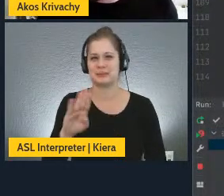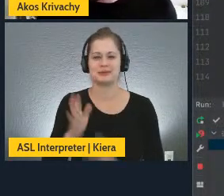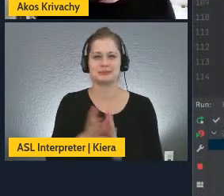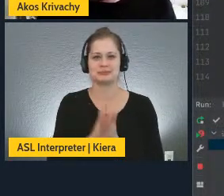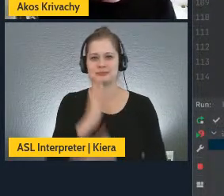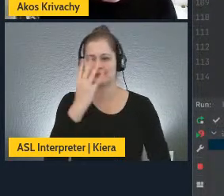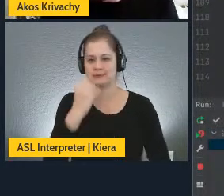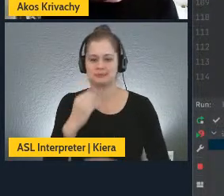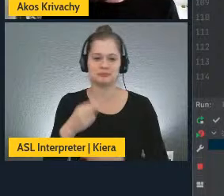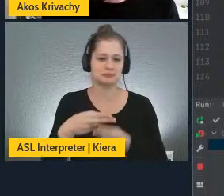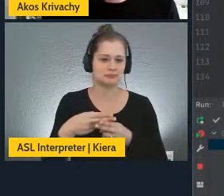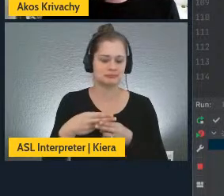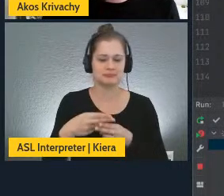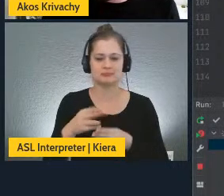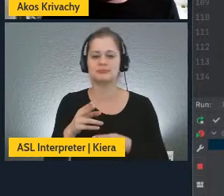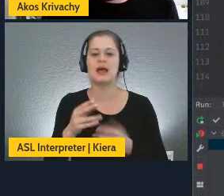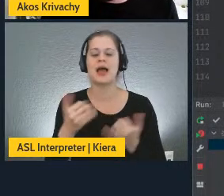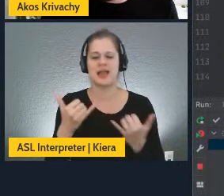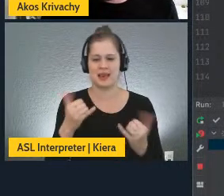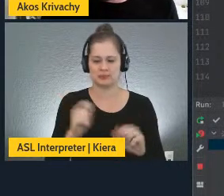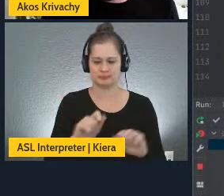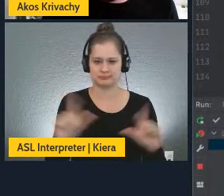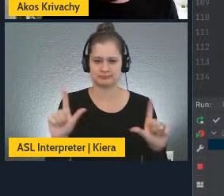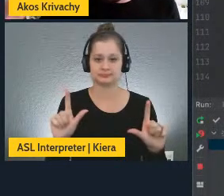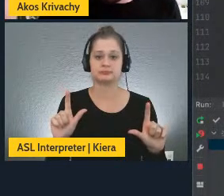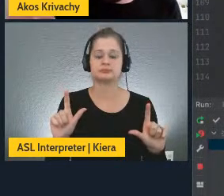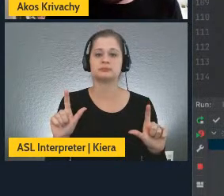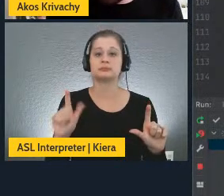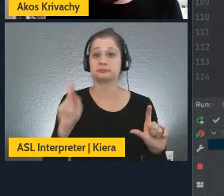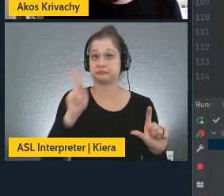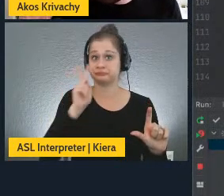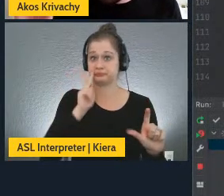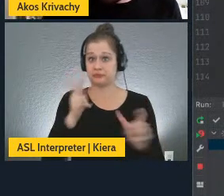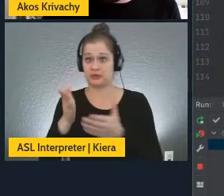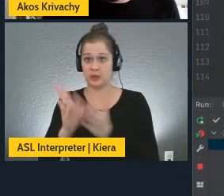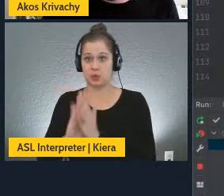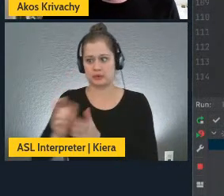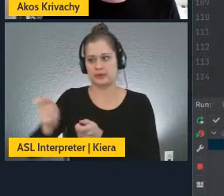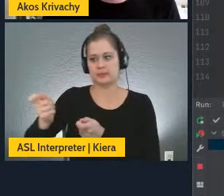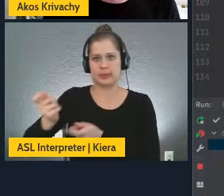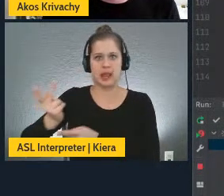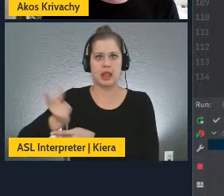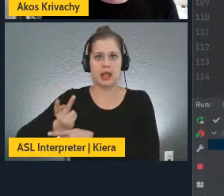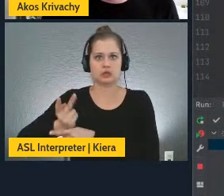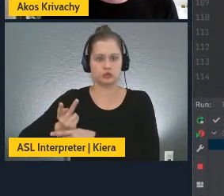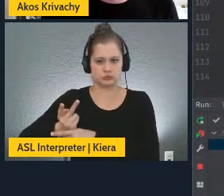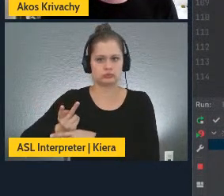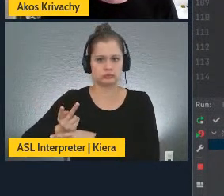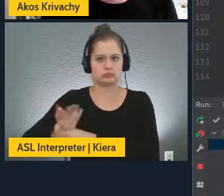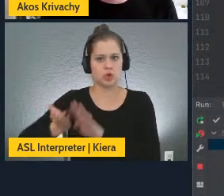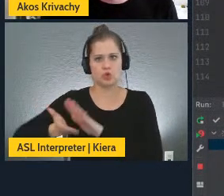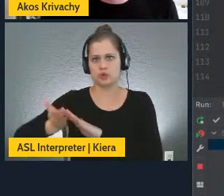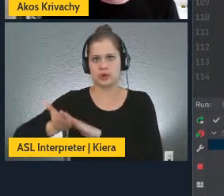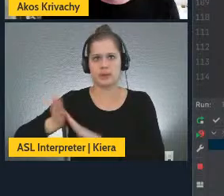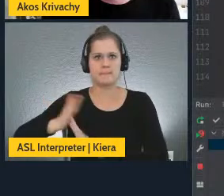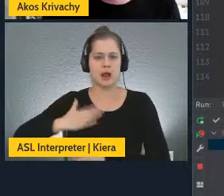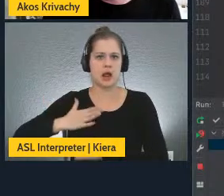now we're good to go. And here in the terminal, we should see the requests being handled, and all of this is running on my local